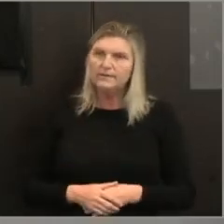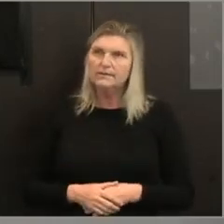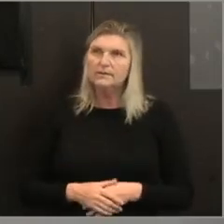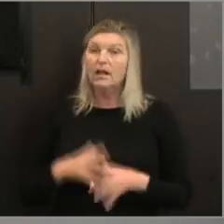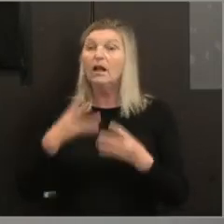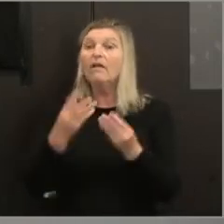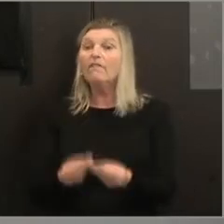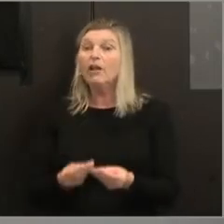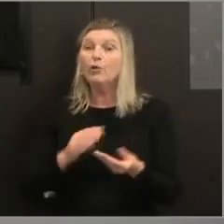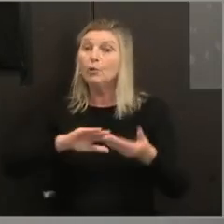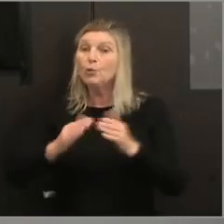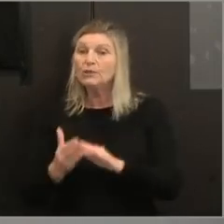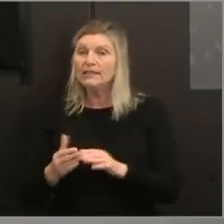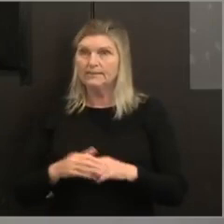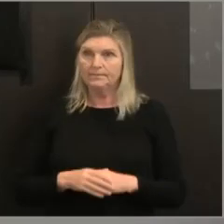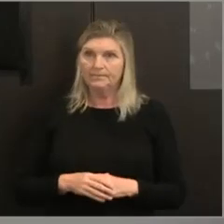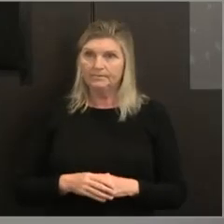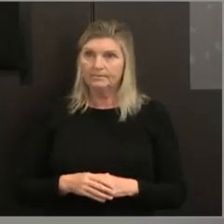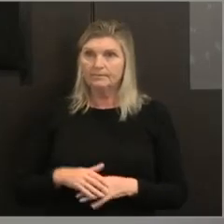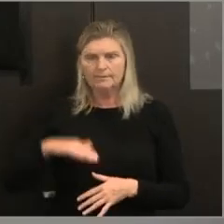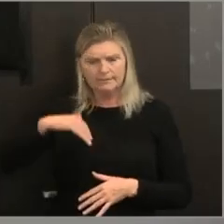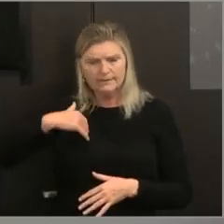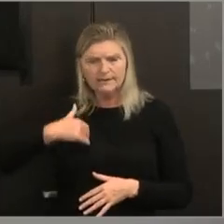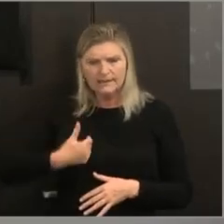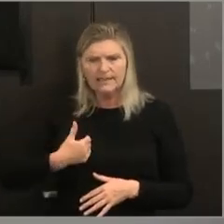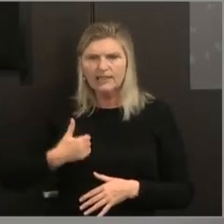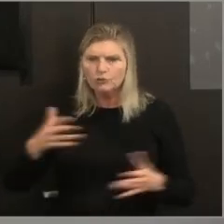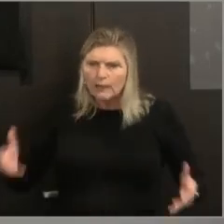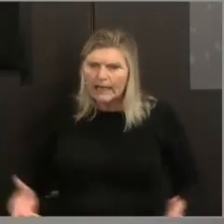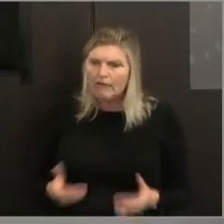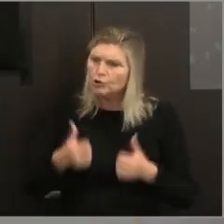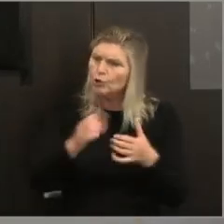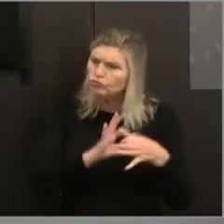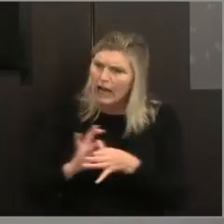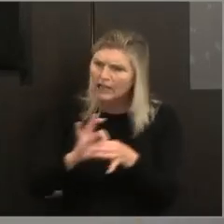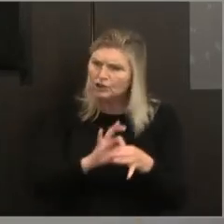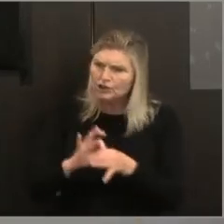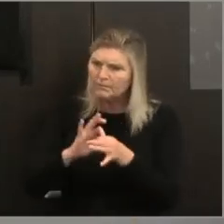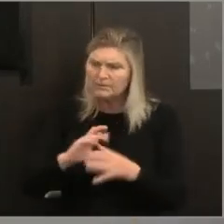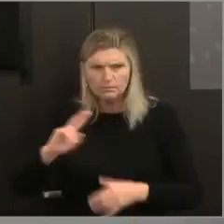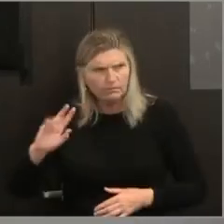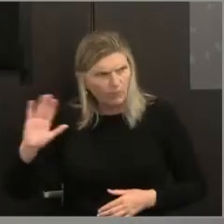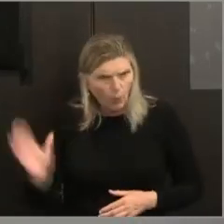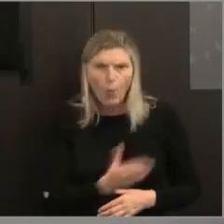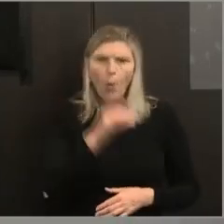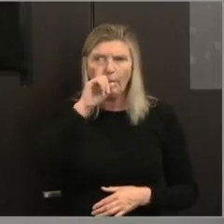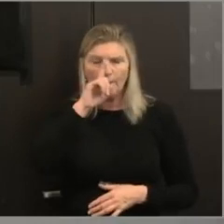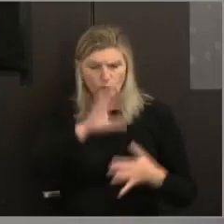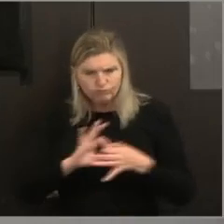of community, that is the need to facilitate good relationships between all peoples.